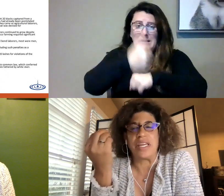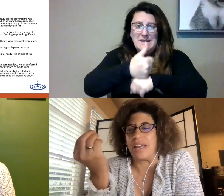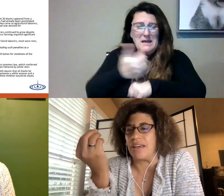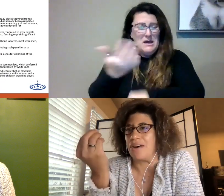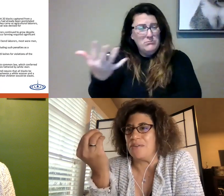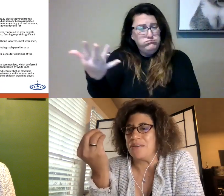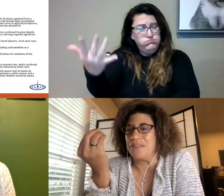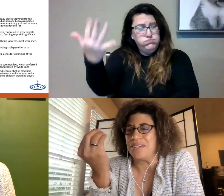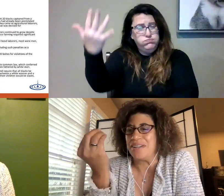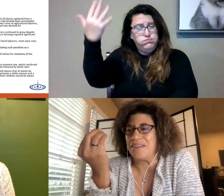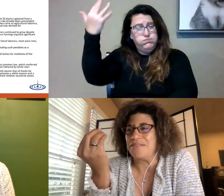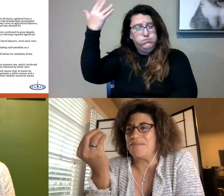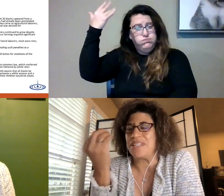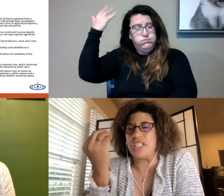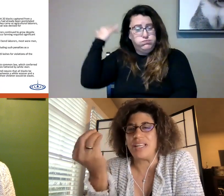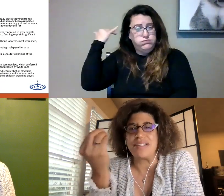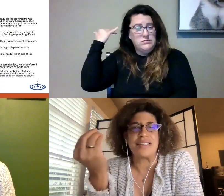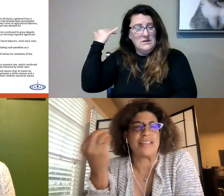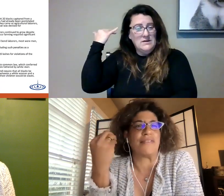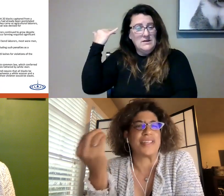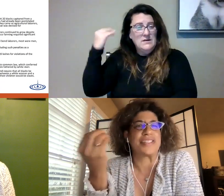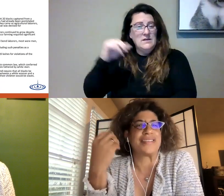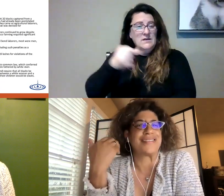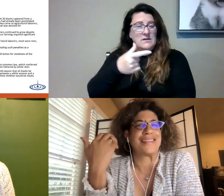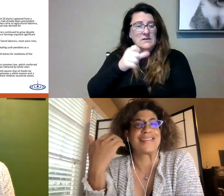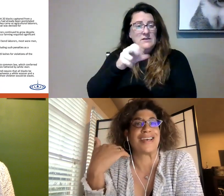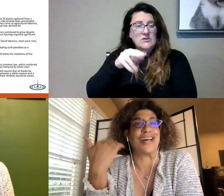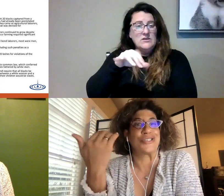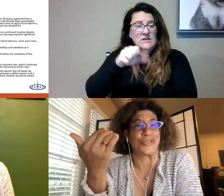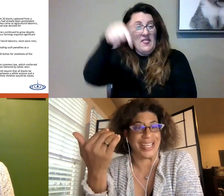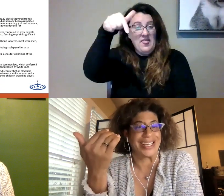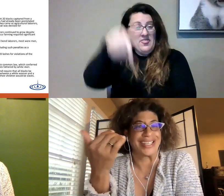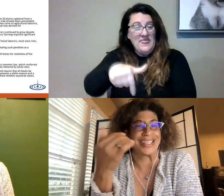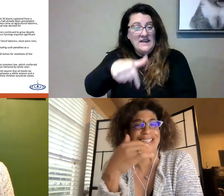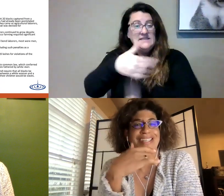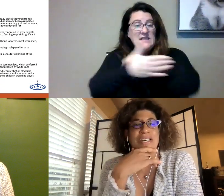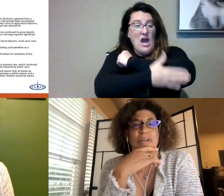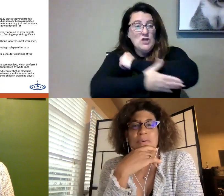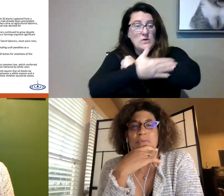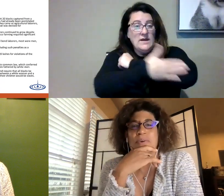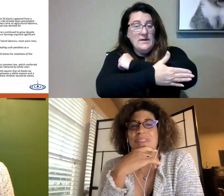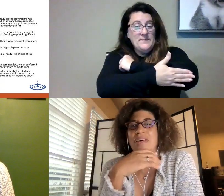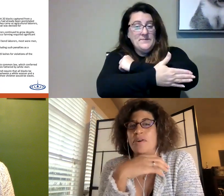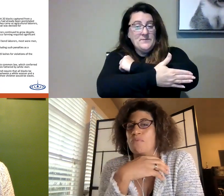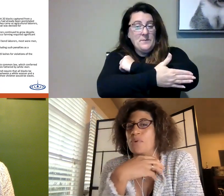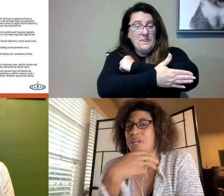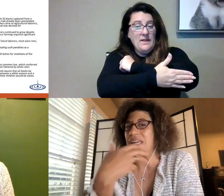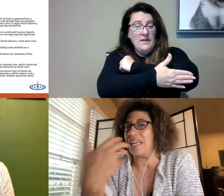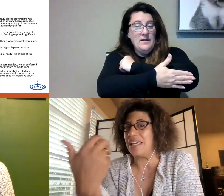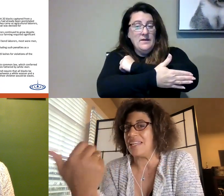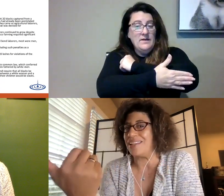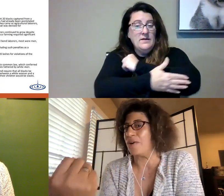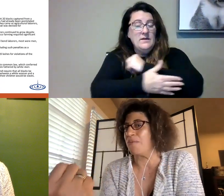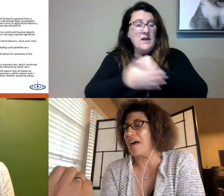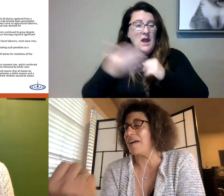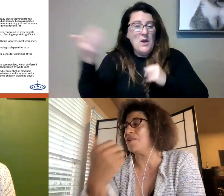very get-go, from the genesis of this country, with the bringing